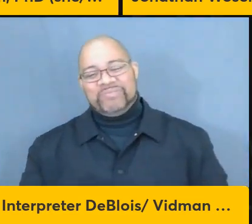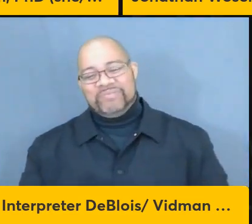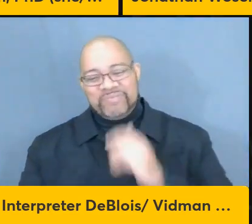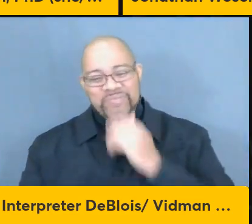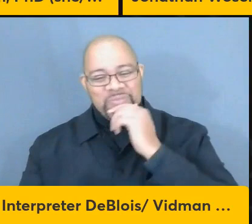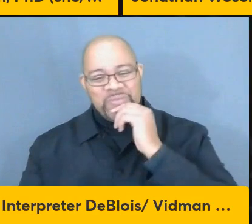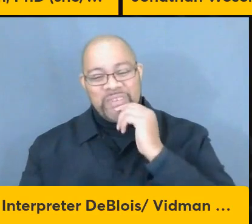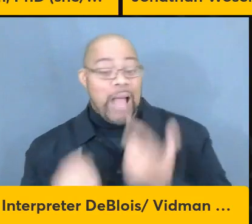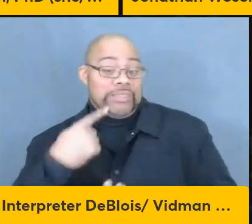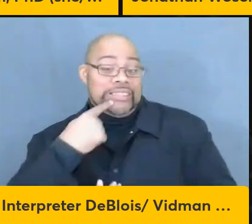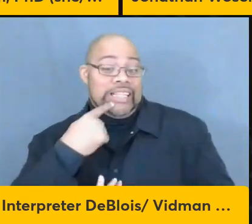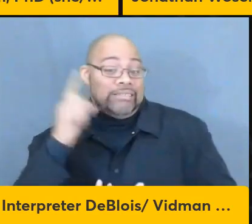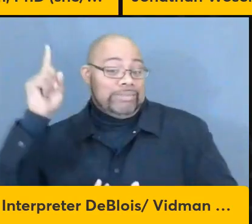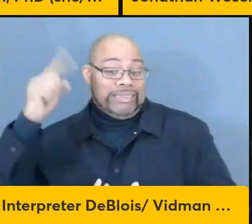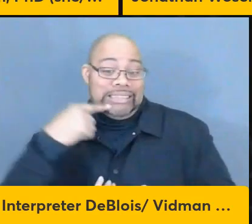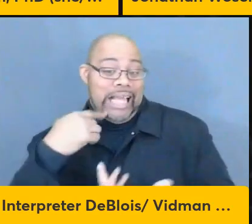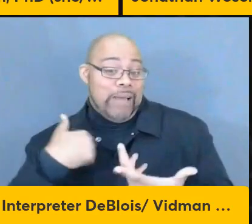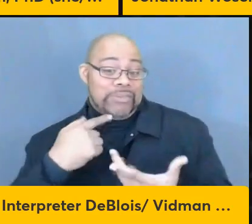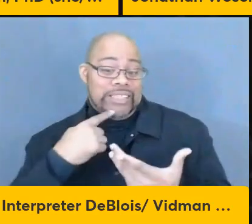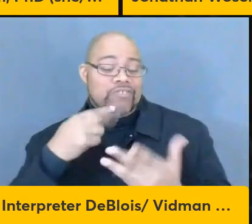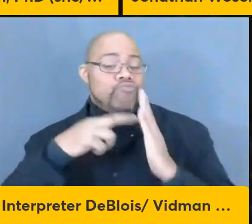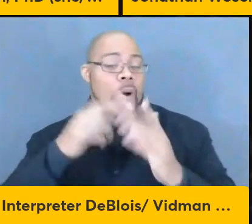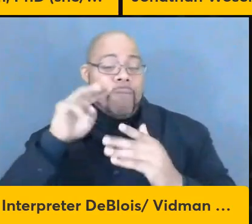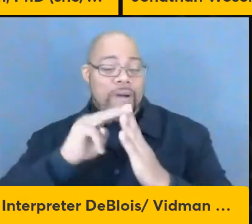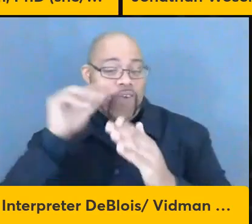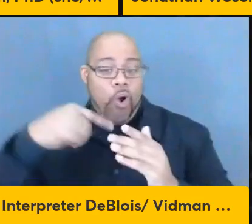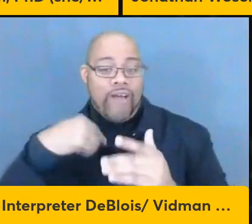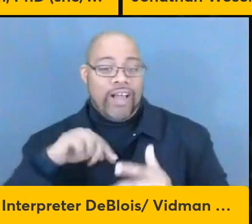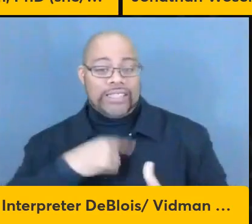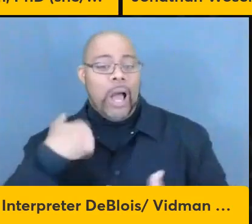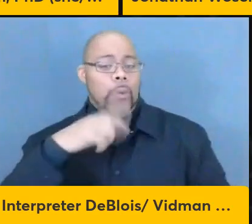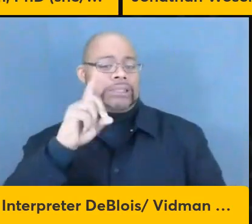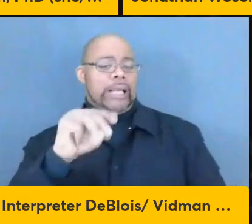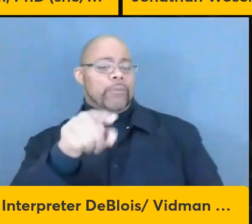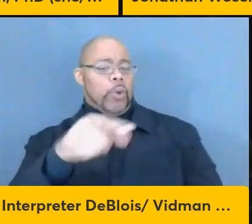Just saying. Truly a role model for all of us. I'm about to DM you.